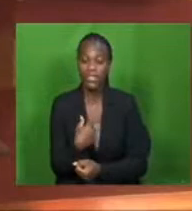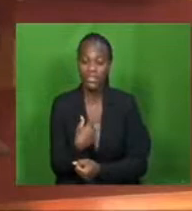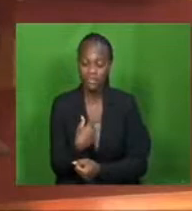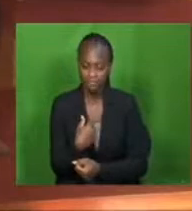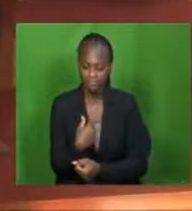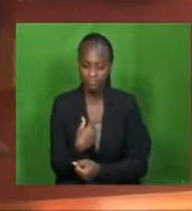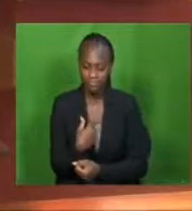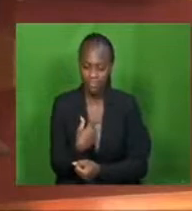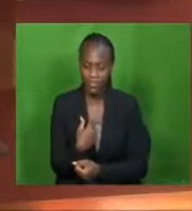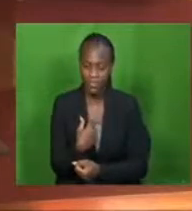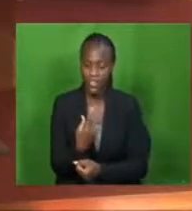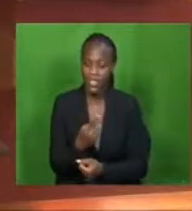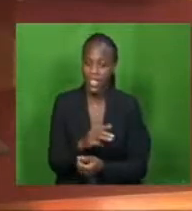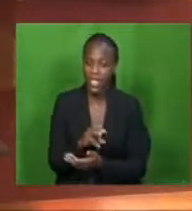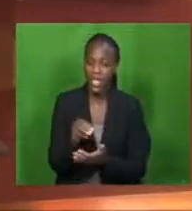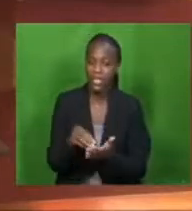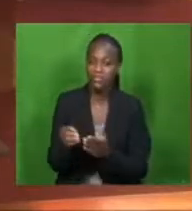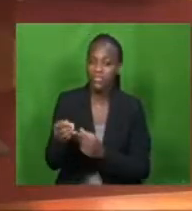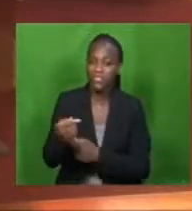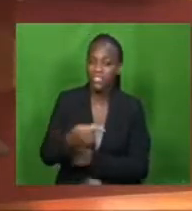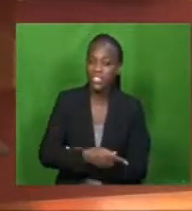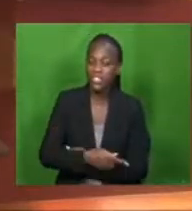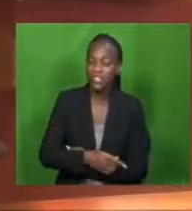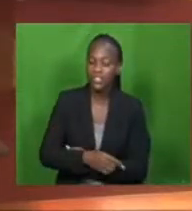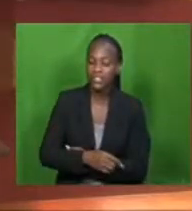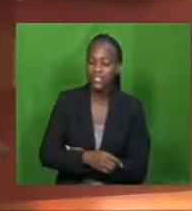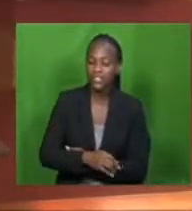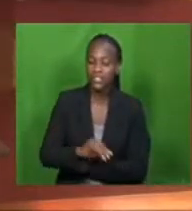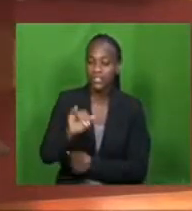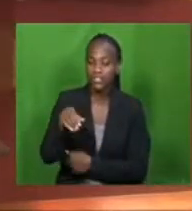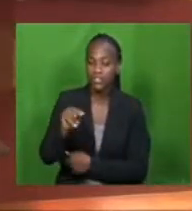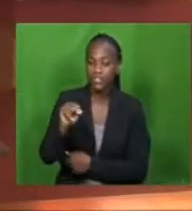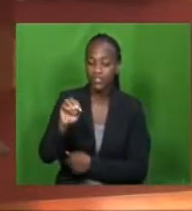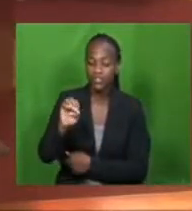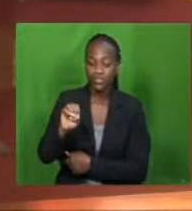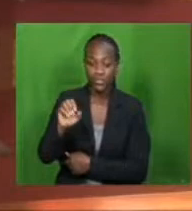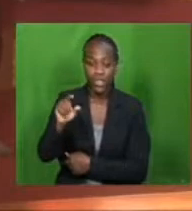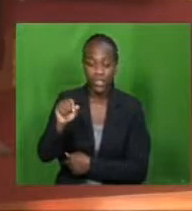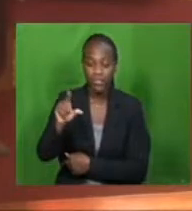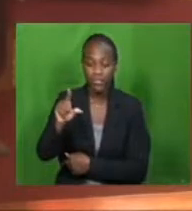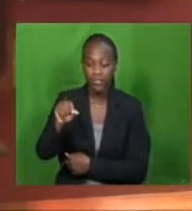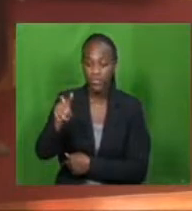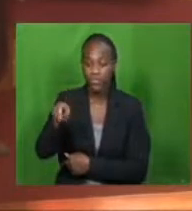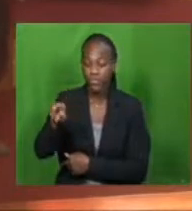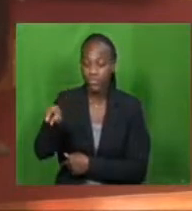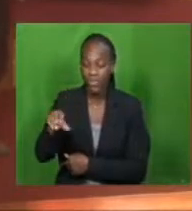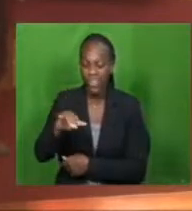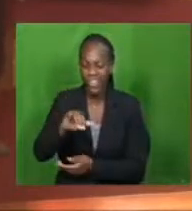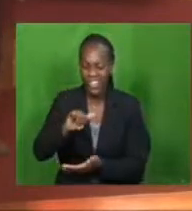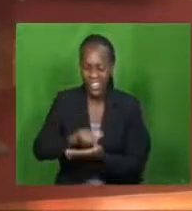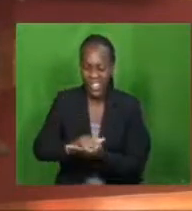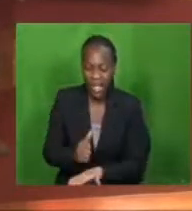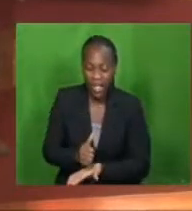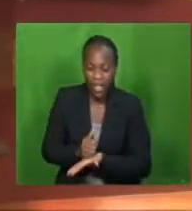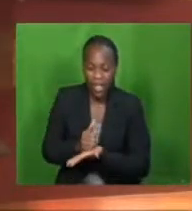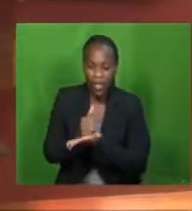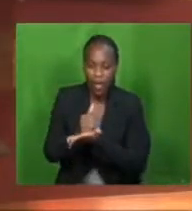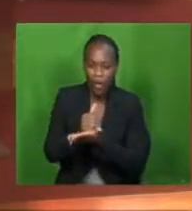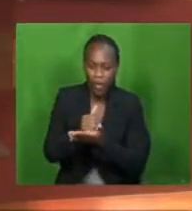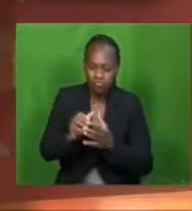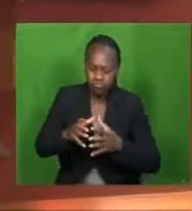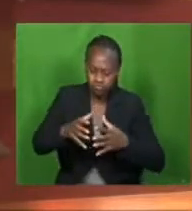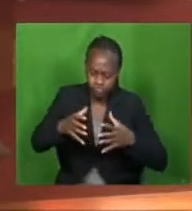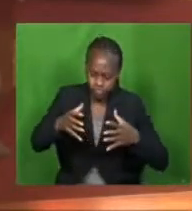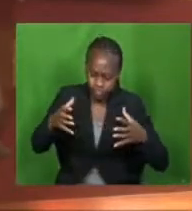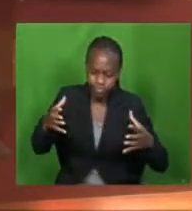Day, held on June 11th, 2021, which contributed immensely to the